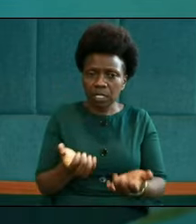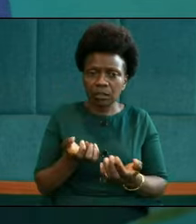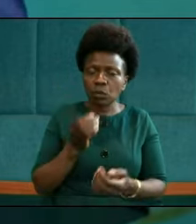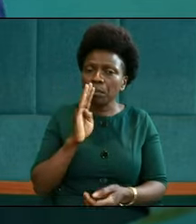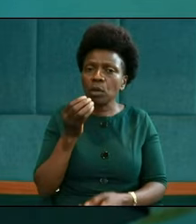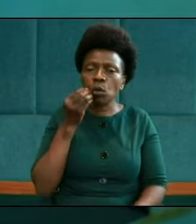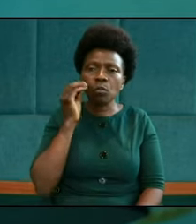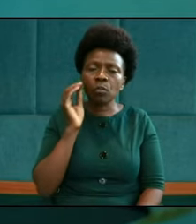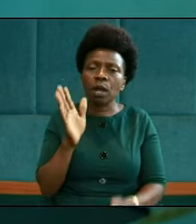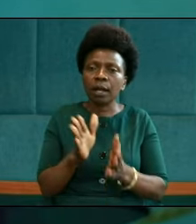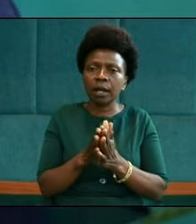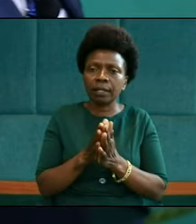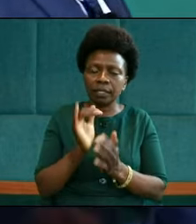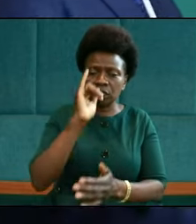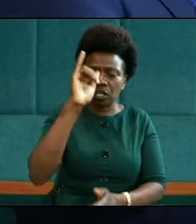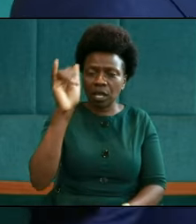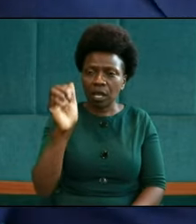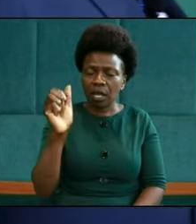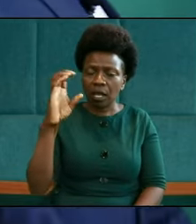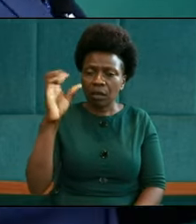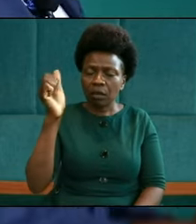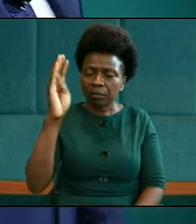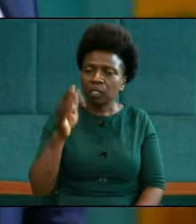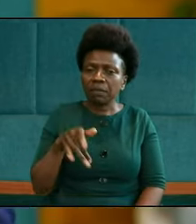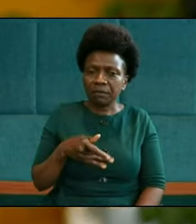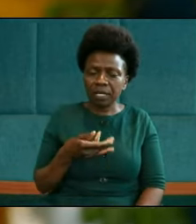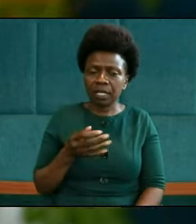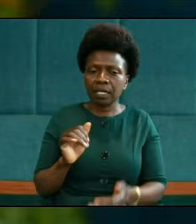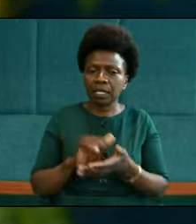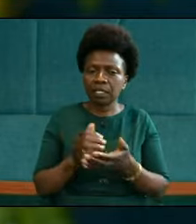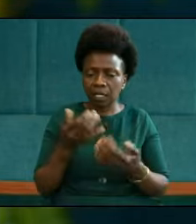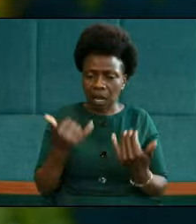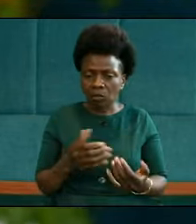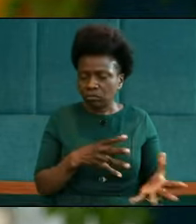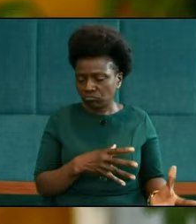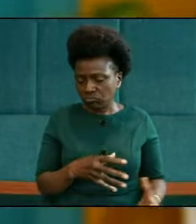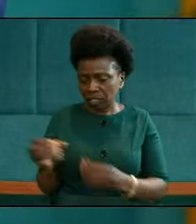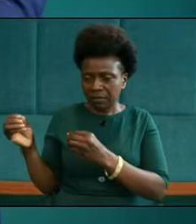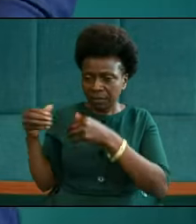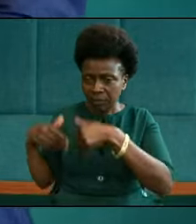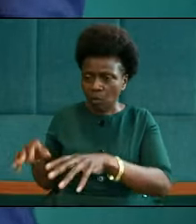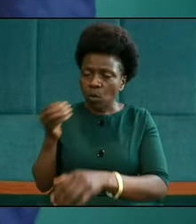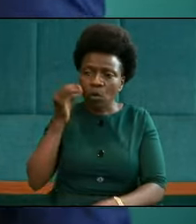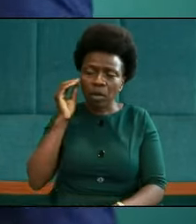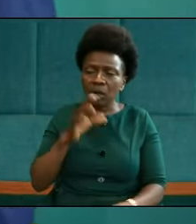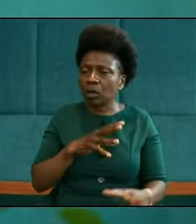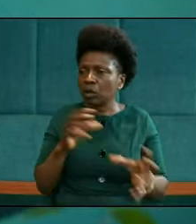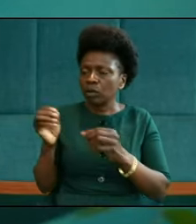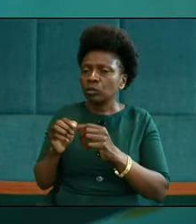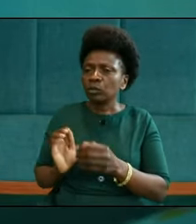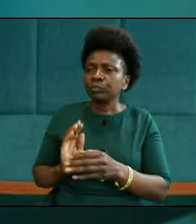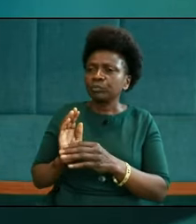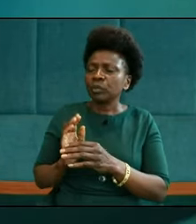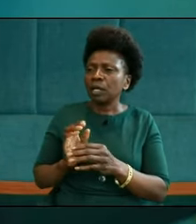home. And Jacob is feeling that now I'm leaving home. I am going to about